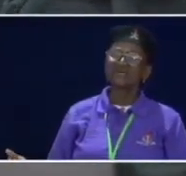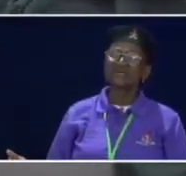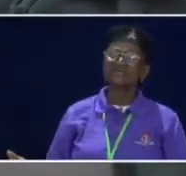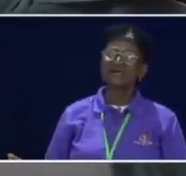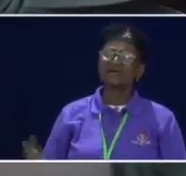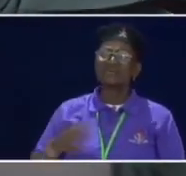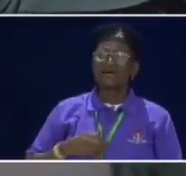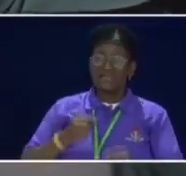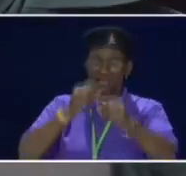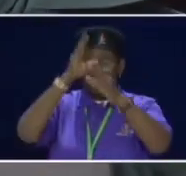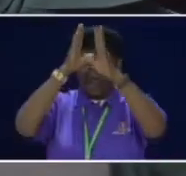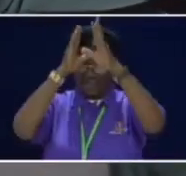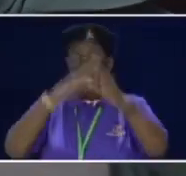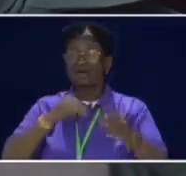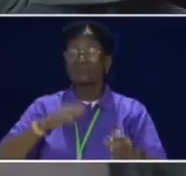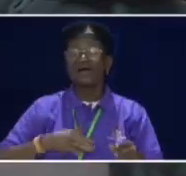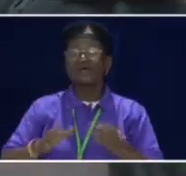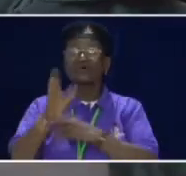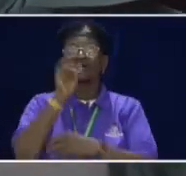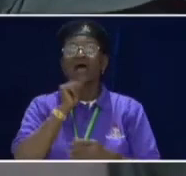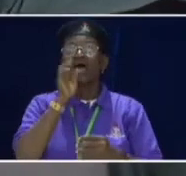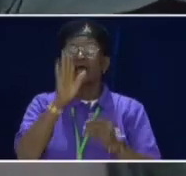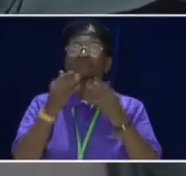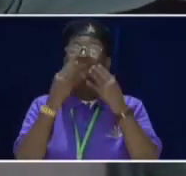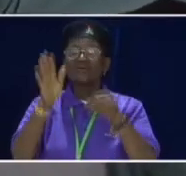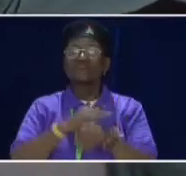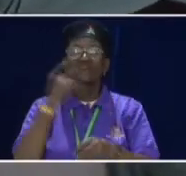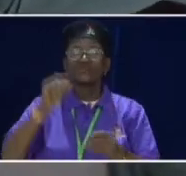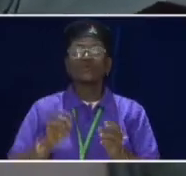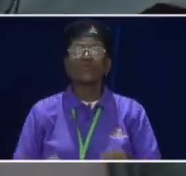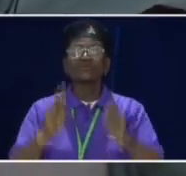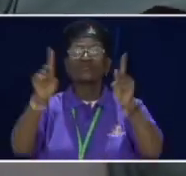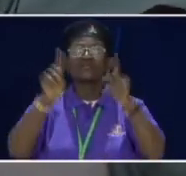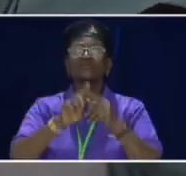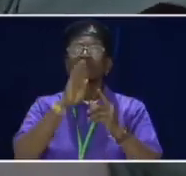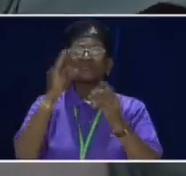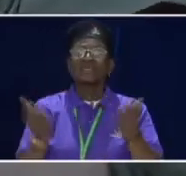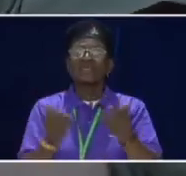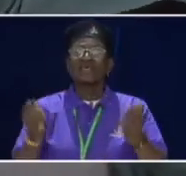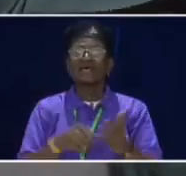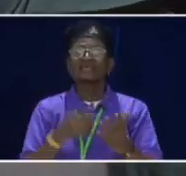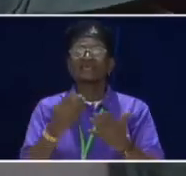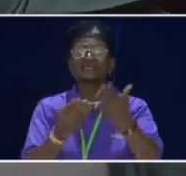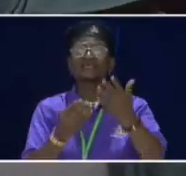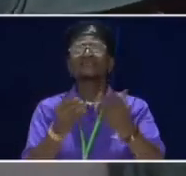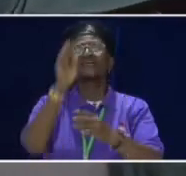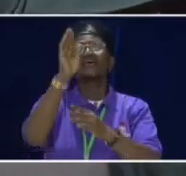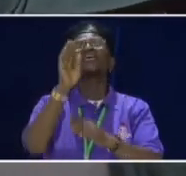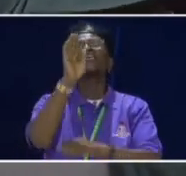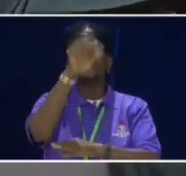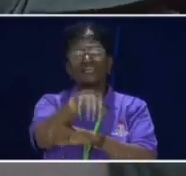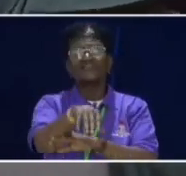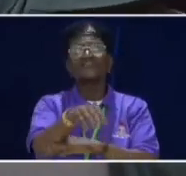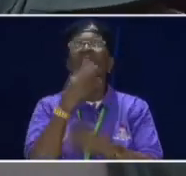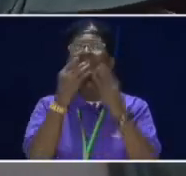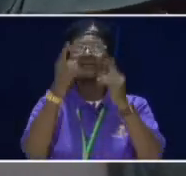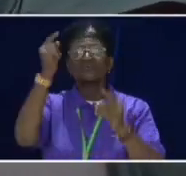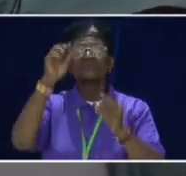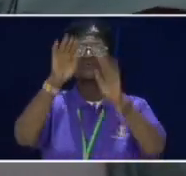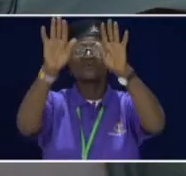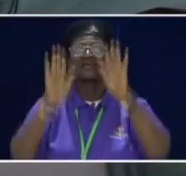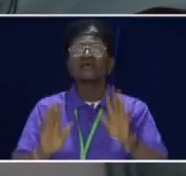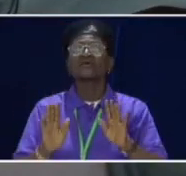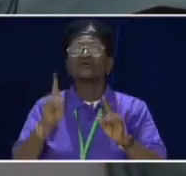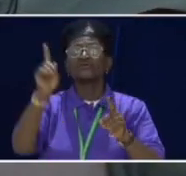My Father, my God, I am grateful for this opportunity to be here this evening. Thank you for the miracles that you have done in